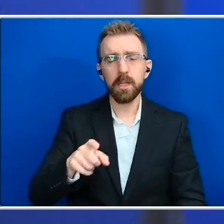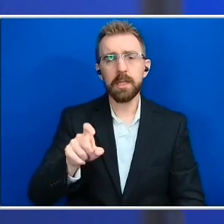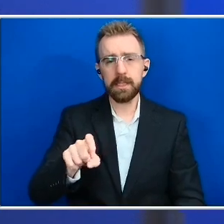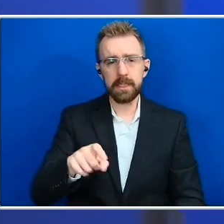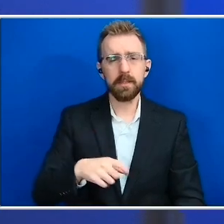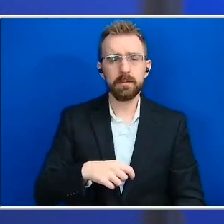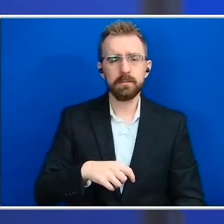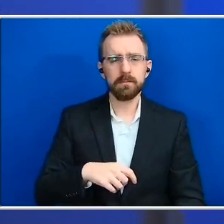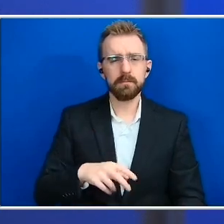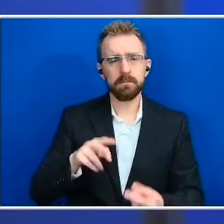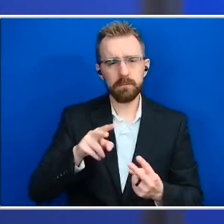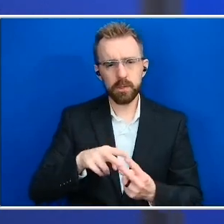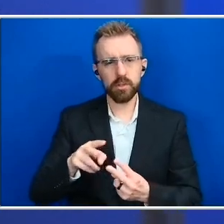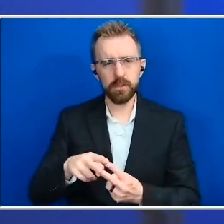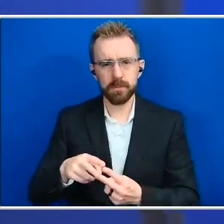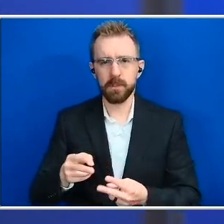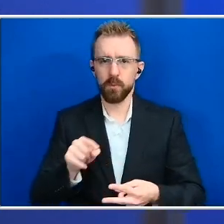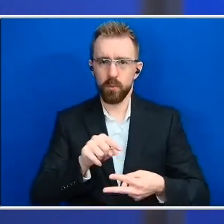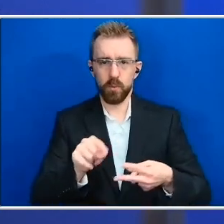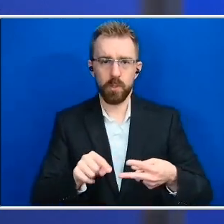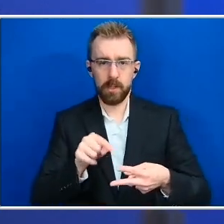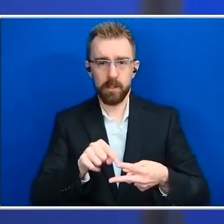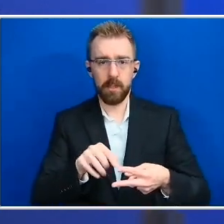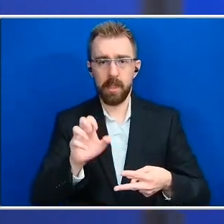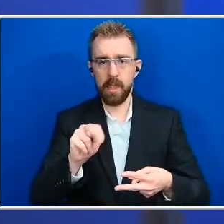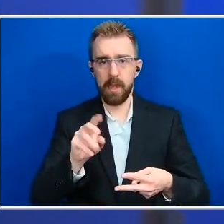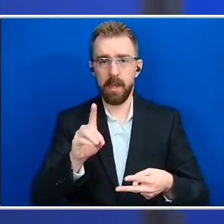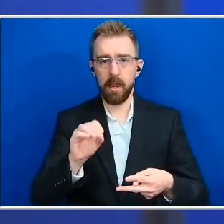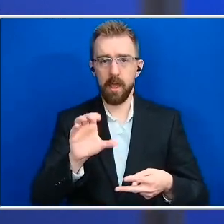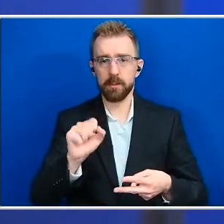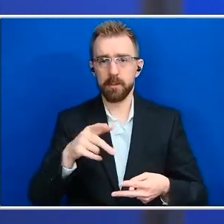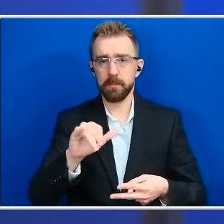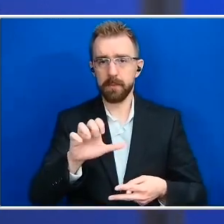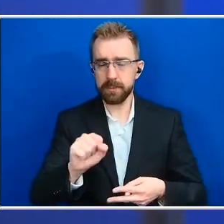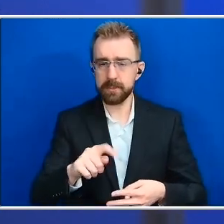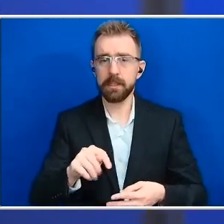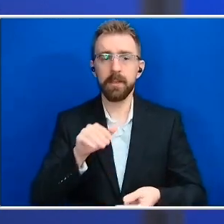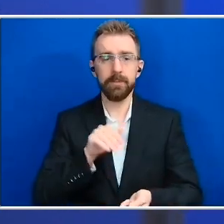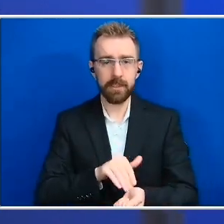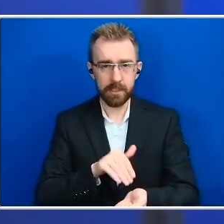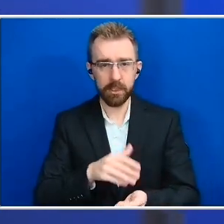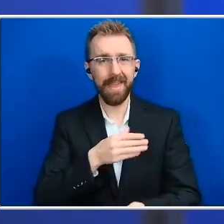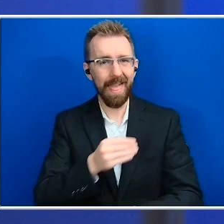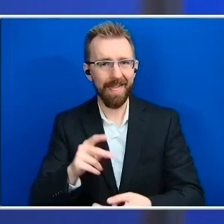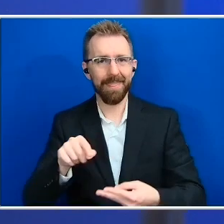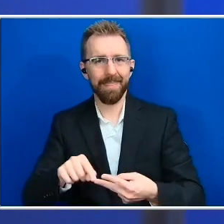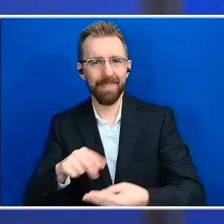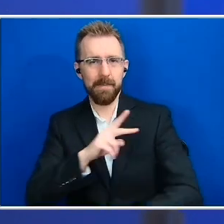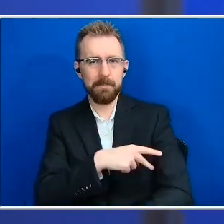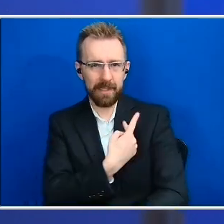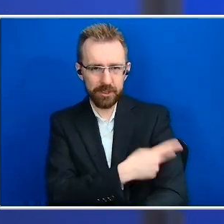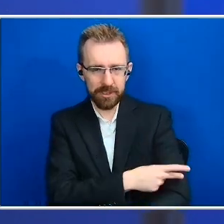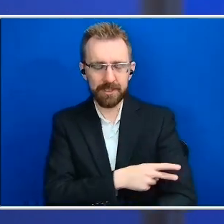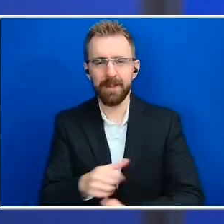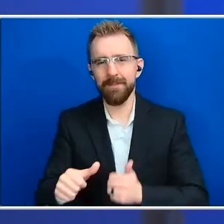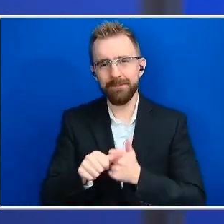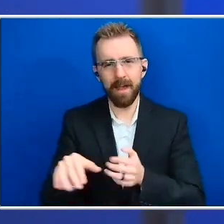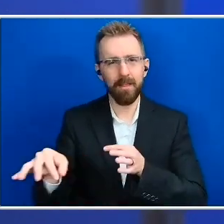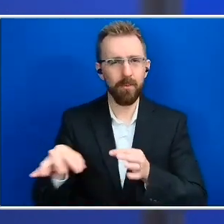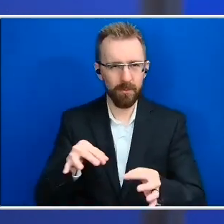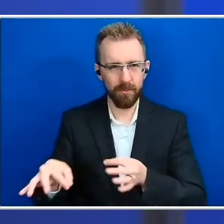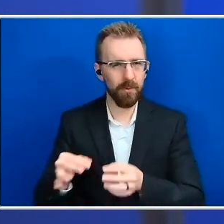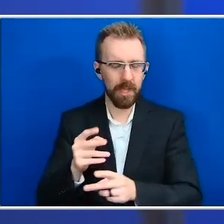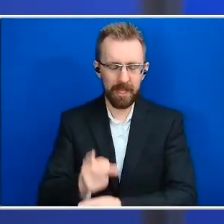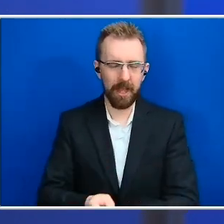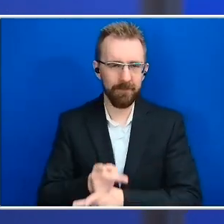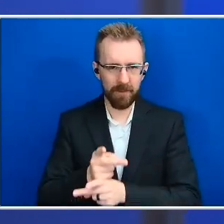two persons. One is your endoscopist, your physician, and also the patient. Follow the direction very carefully. If the